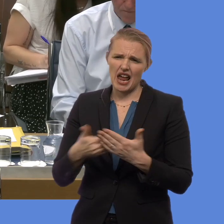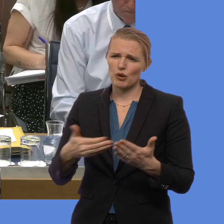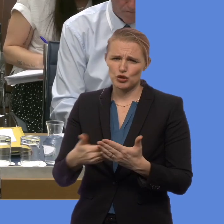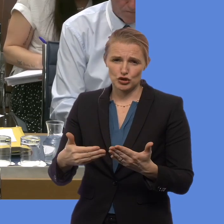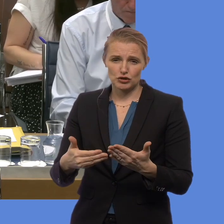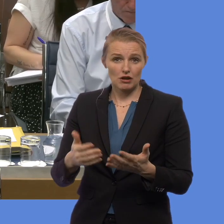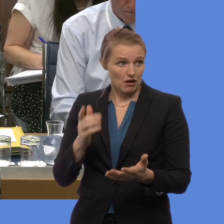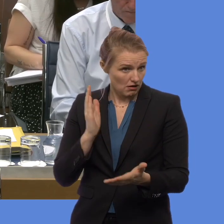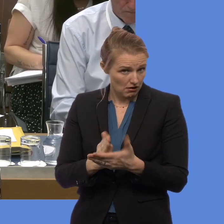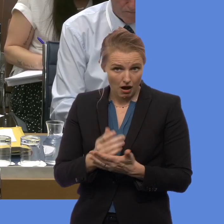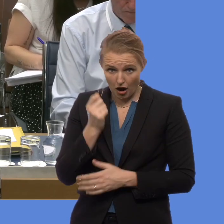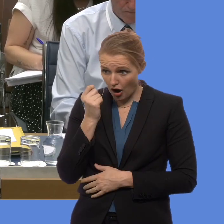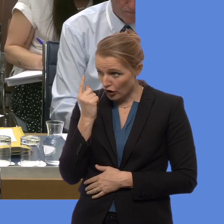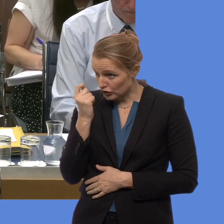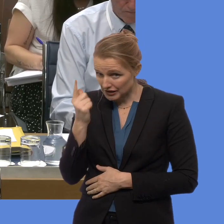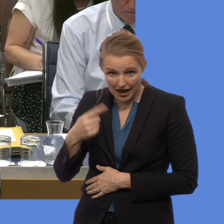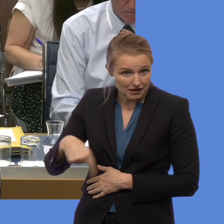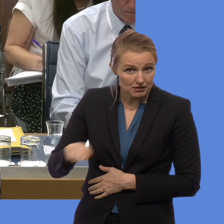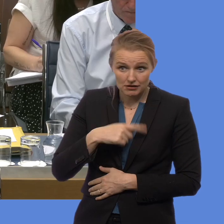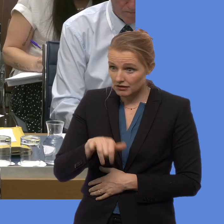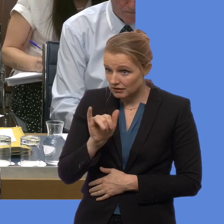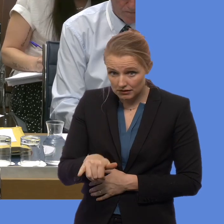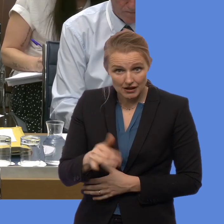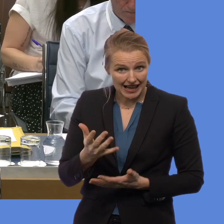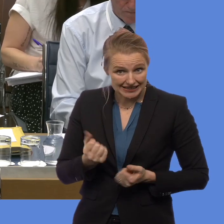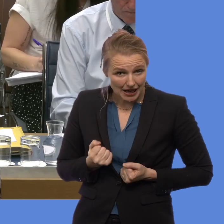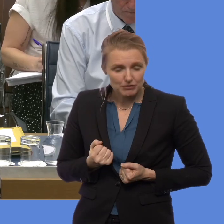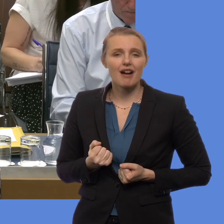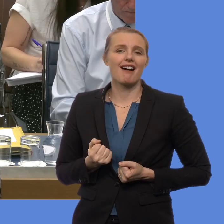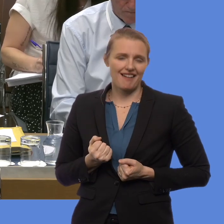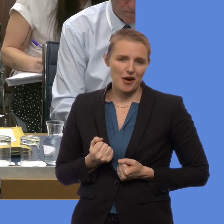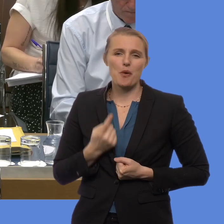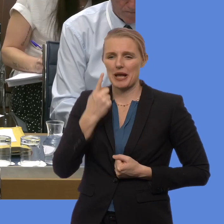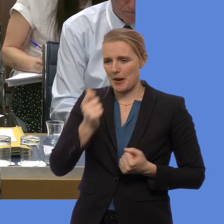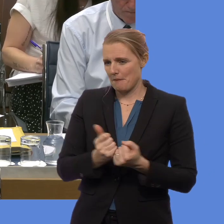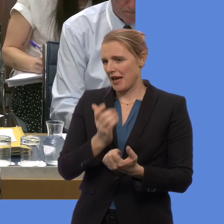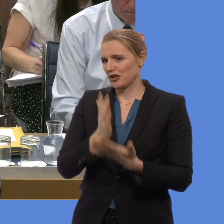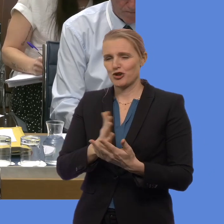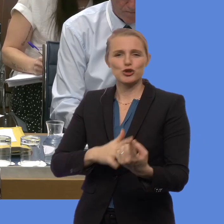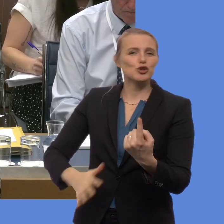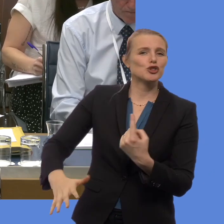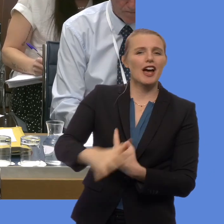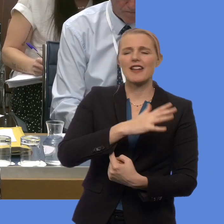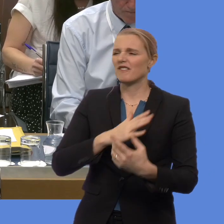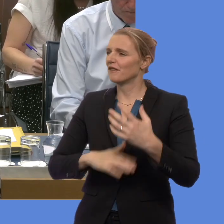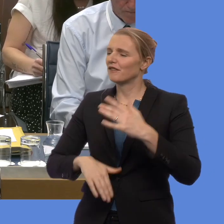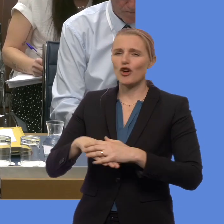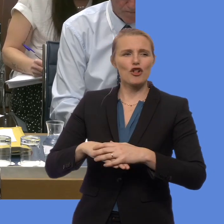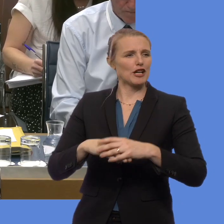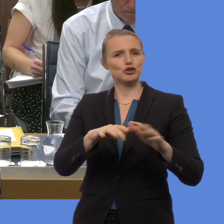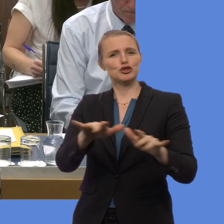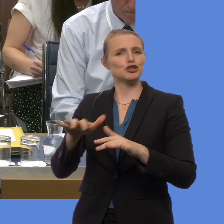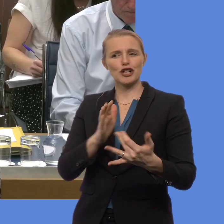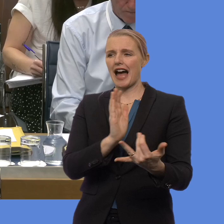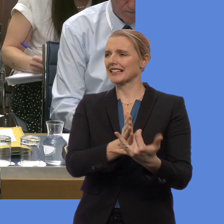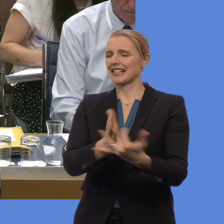can then foster that inclusive society to ensure that sign language users can fully participate in society, and we can address